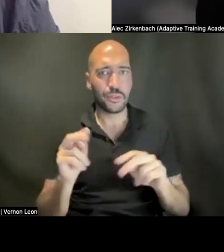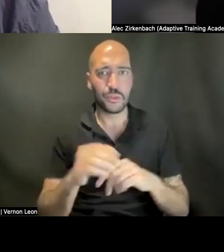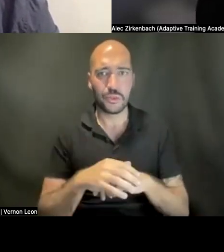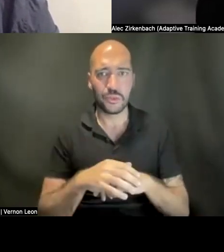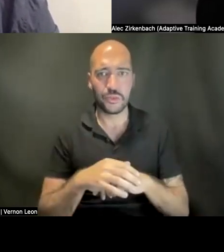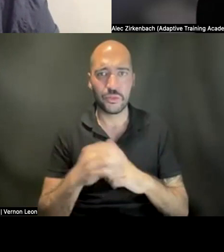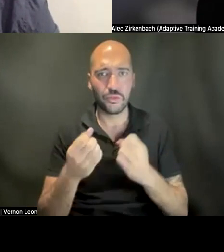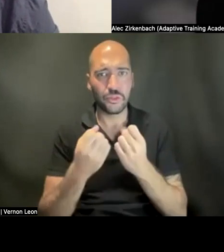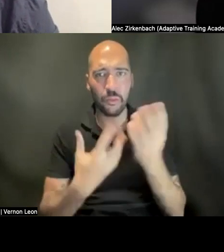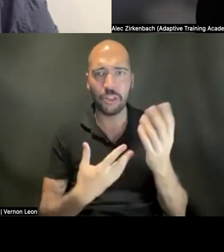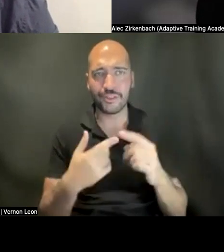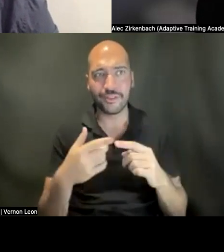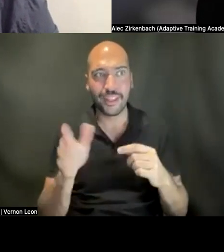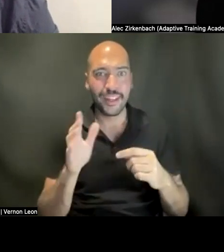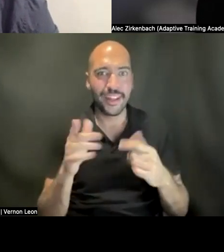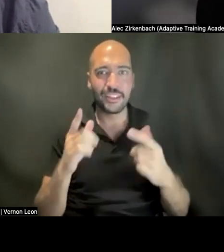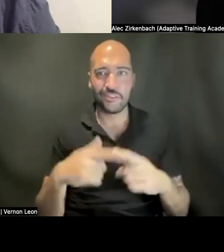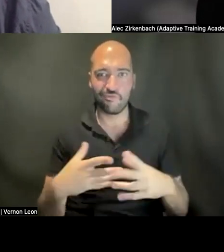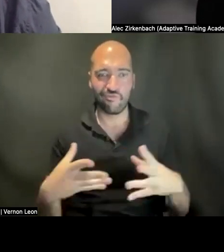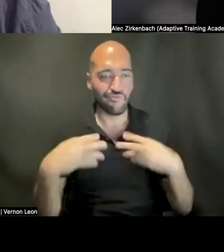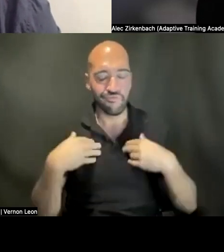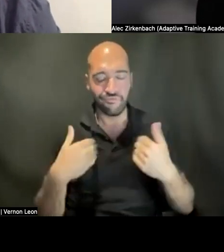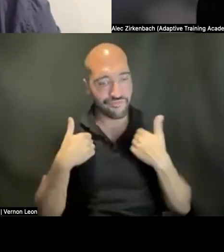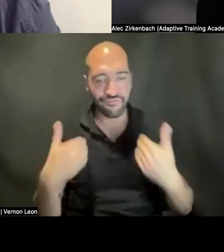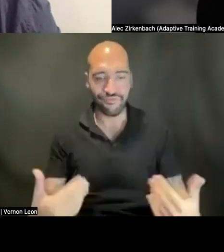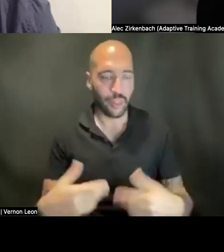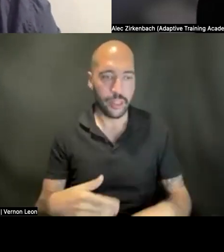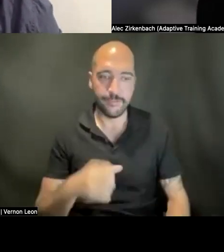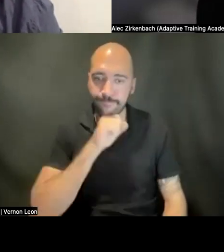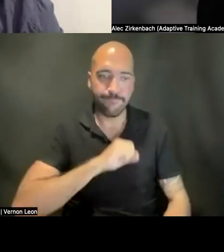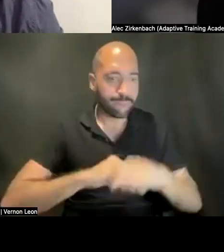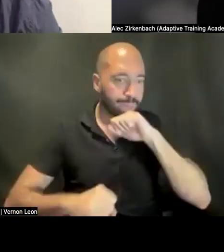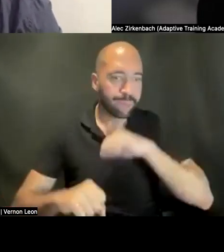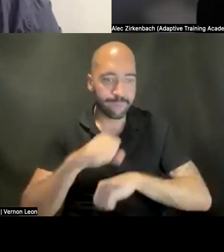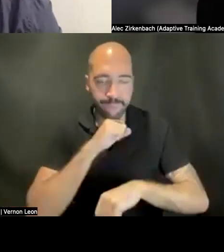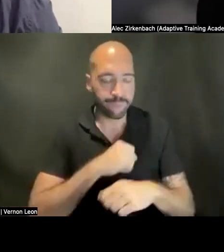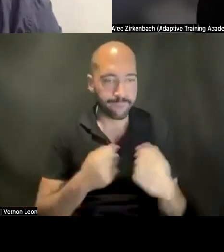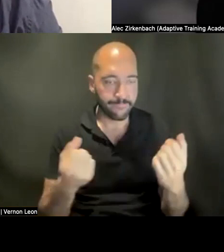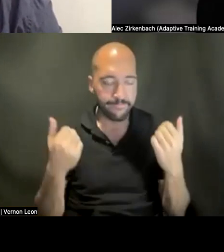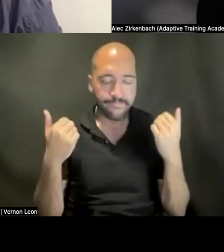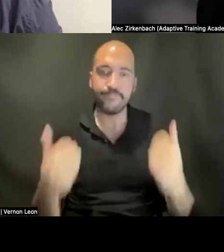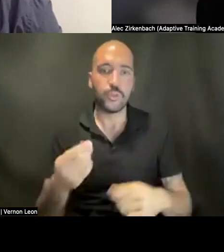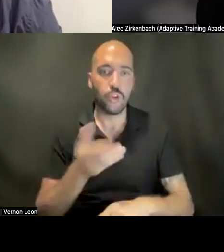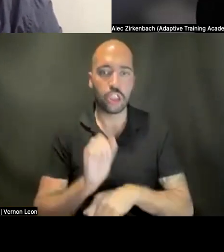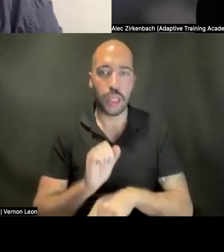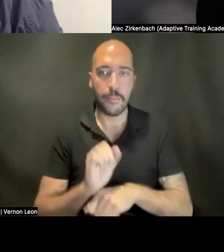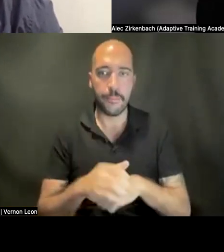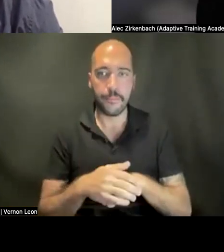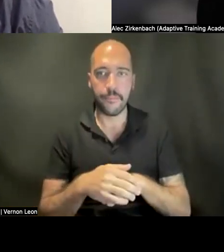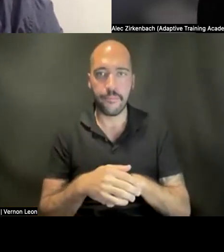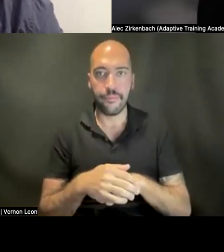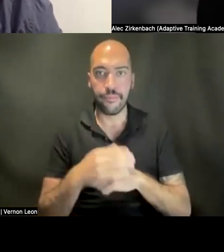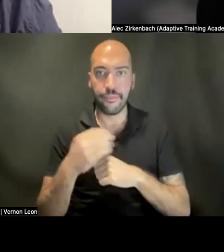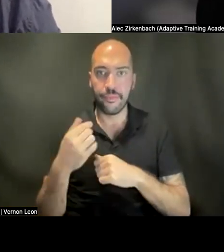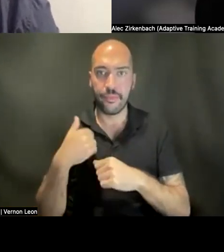there's so much of the like, hey, let's just suck it up, let's go about our day, let's do our job. And